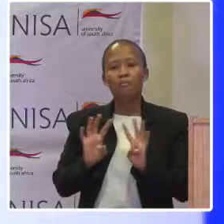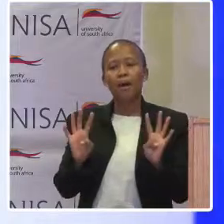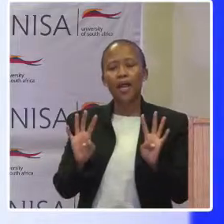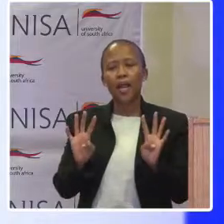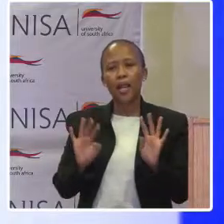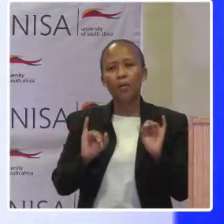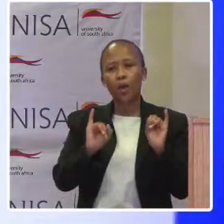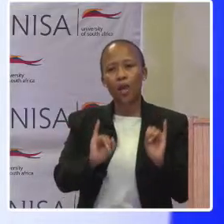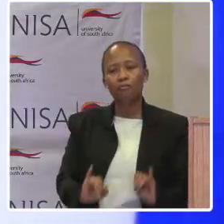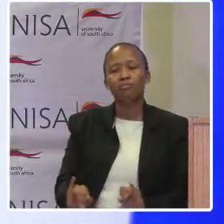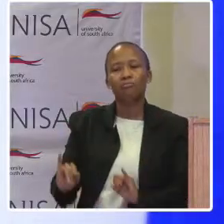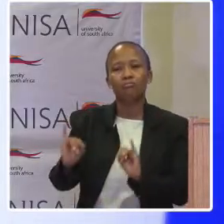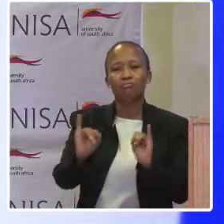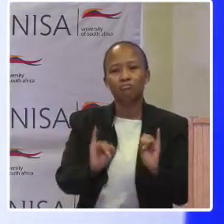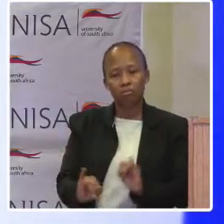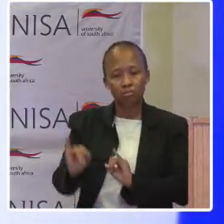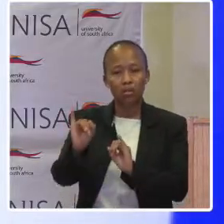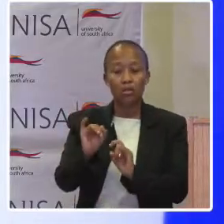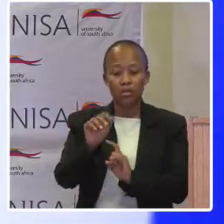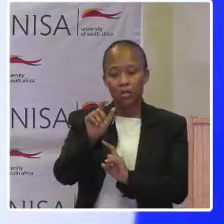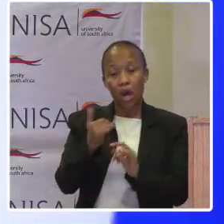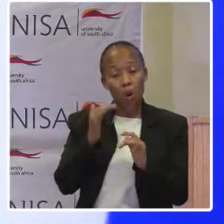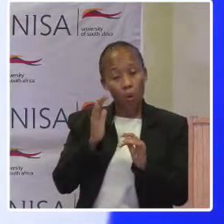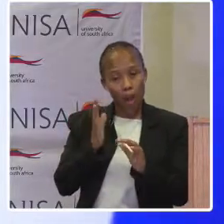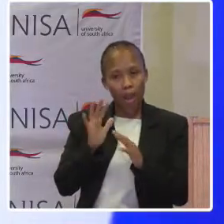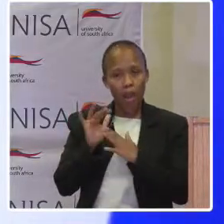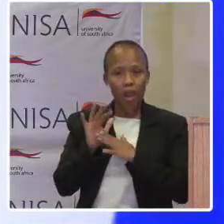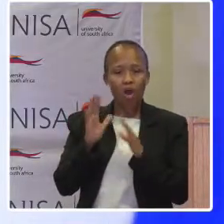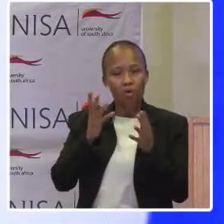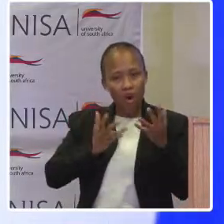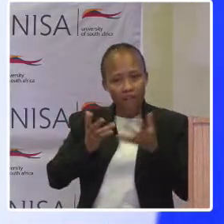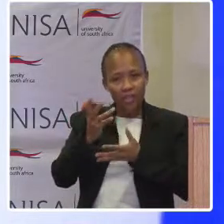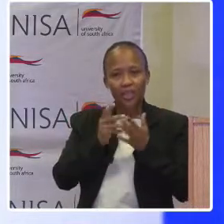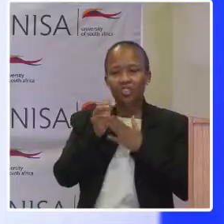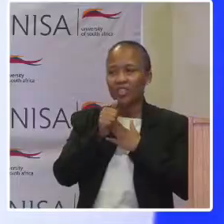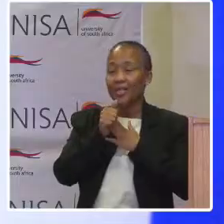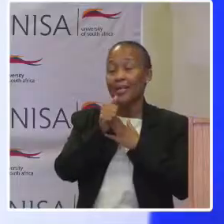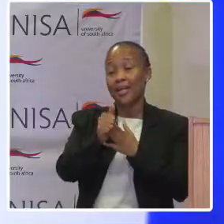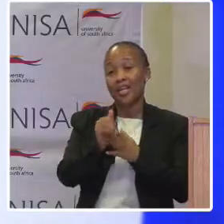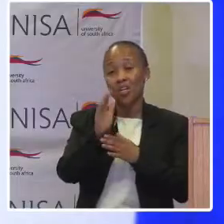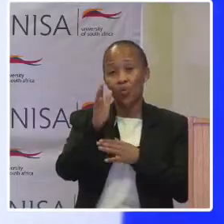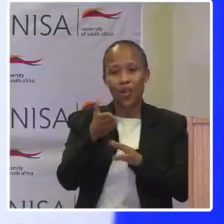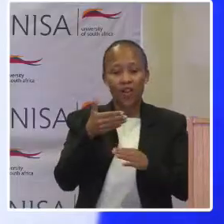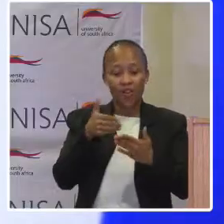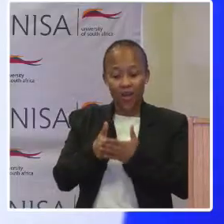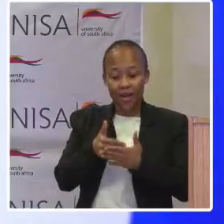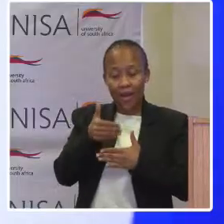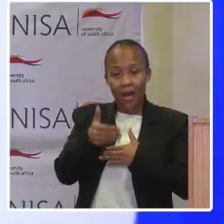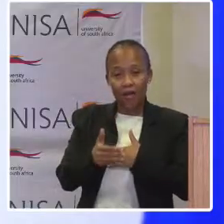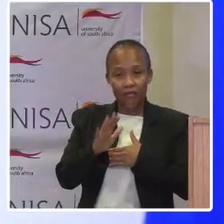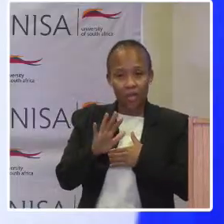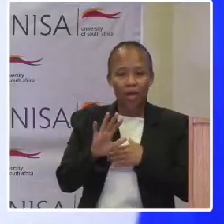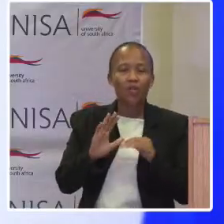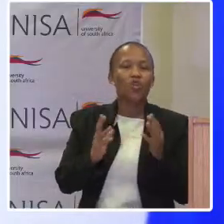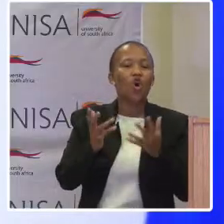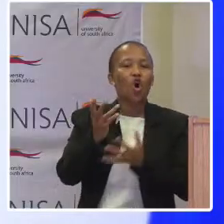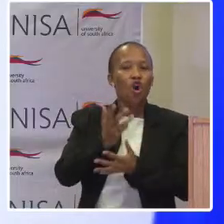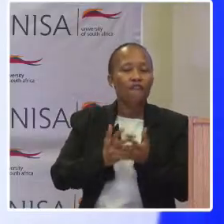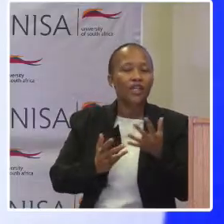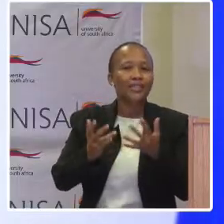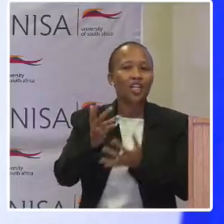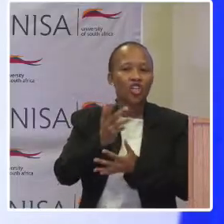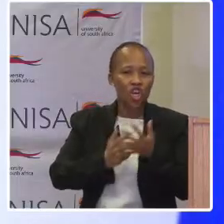be leading the conversations. And then from there, I will frame the conversations around